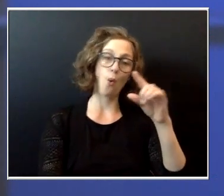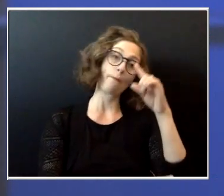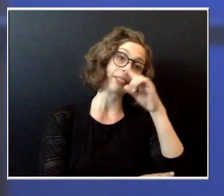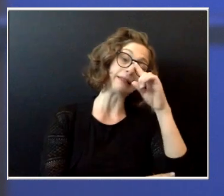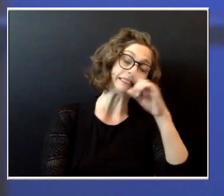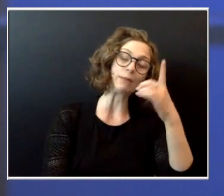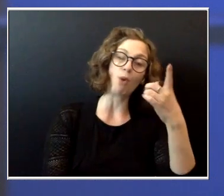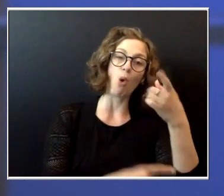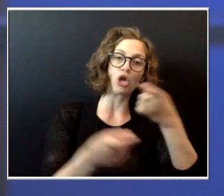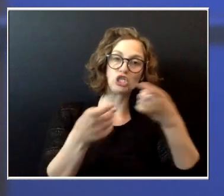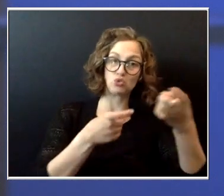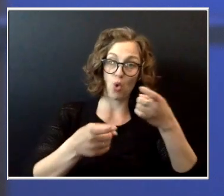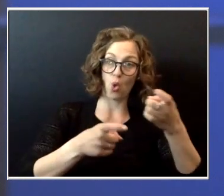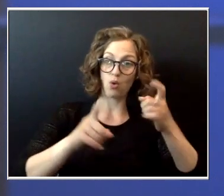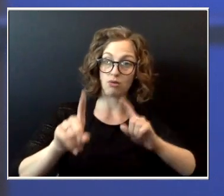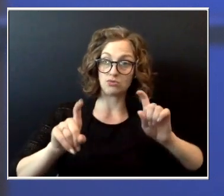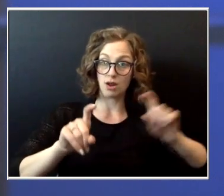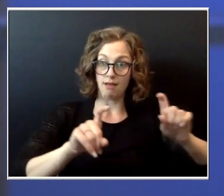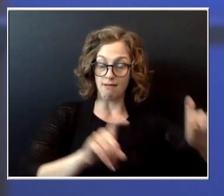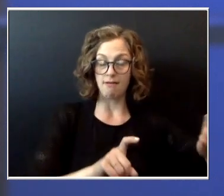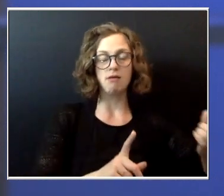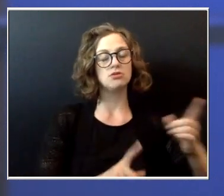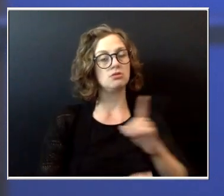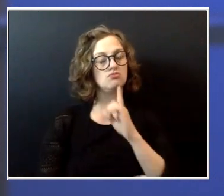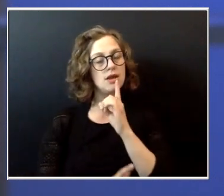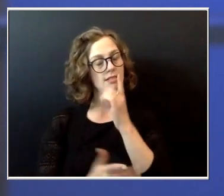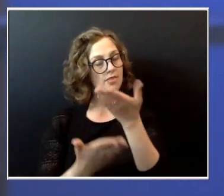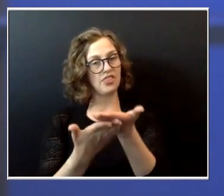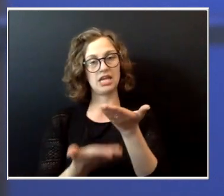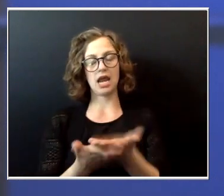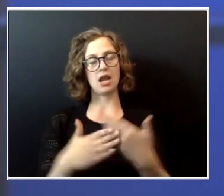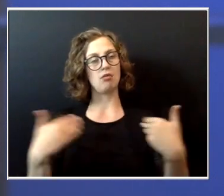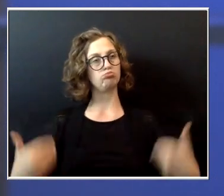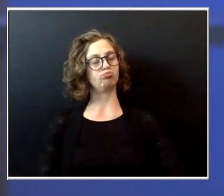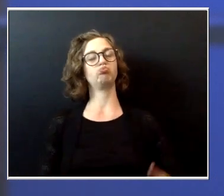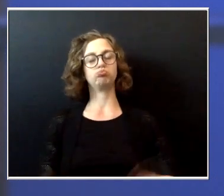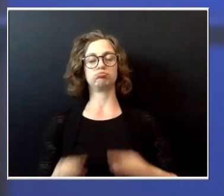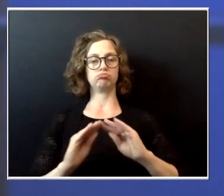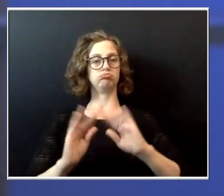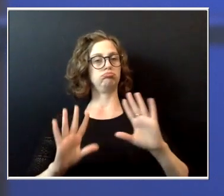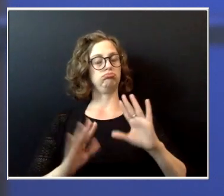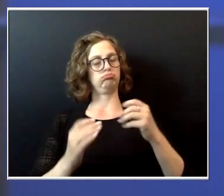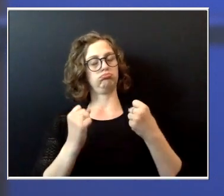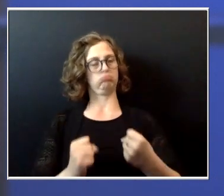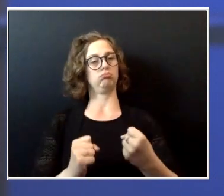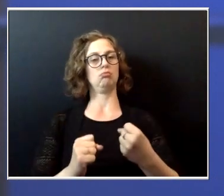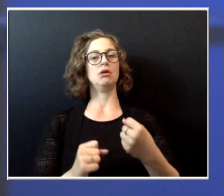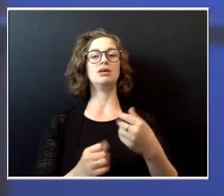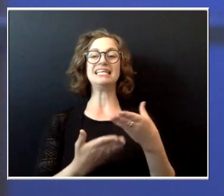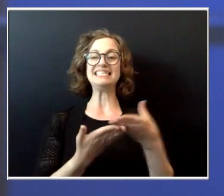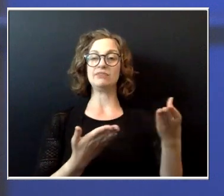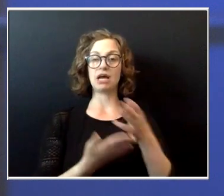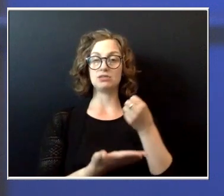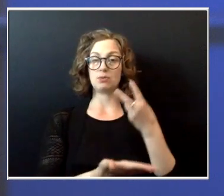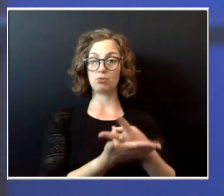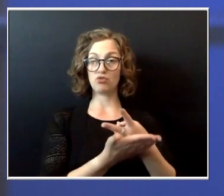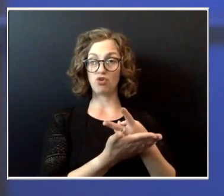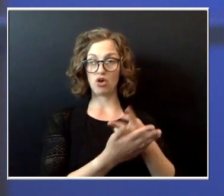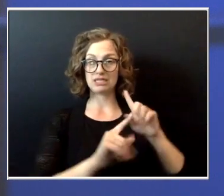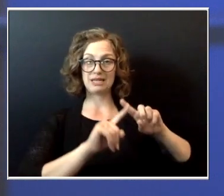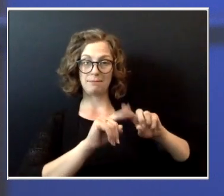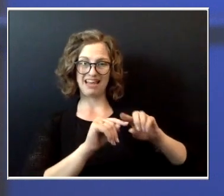convincing data behind it, and so device approvals rely on those type of studies,